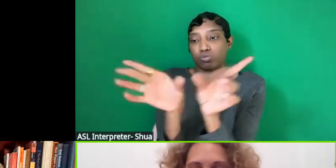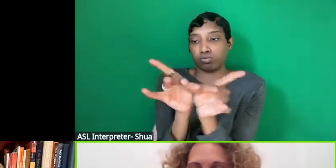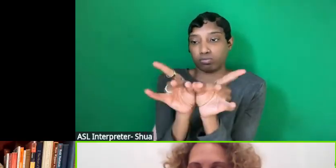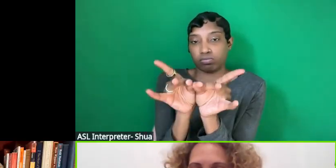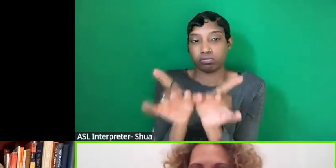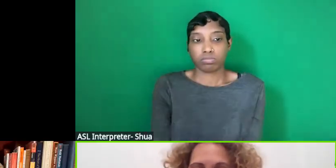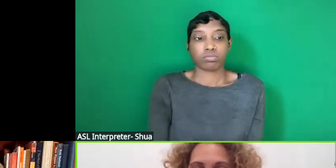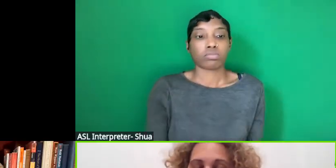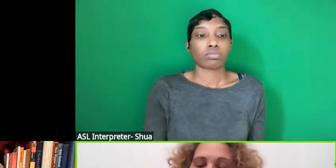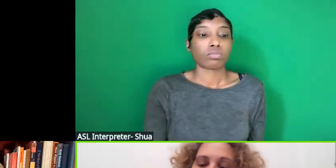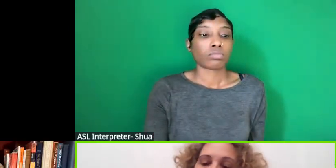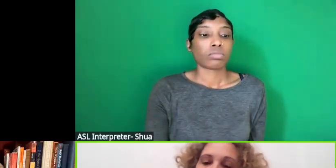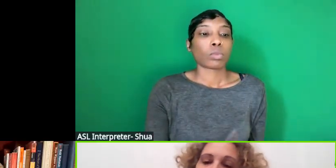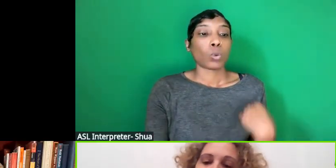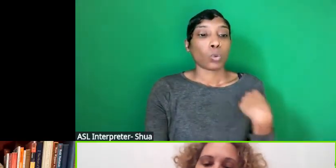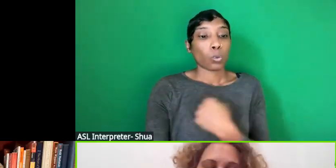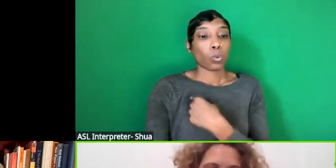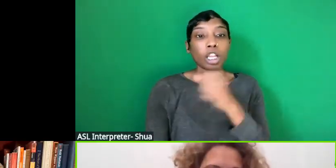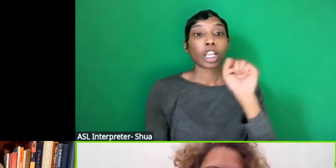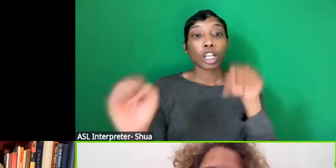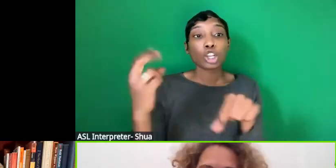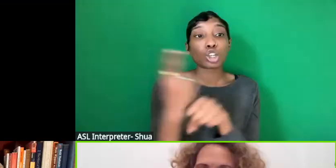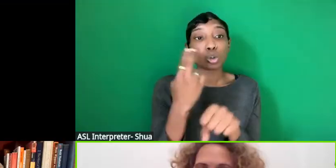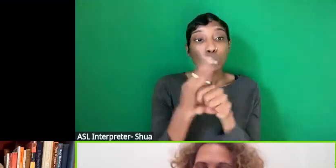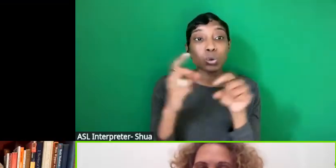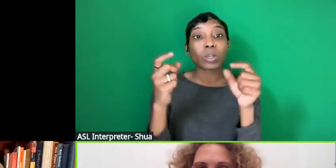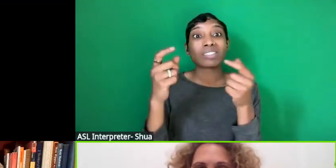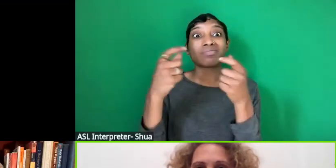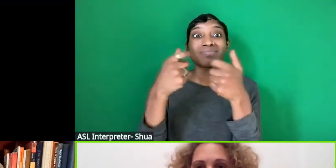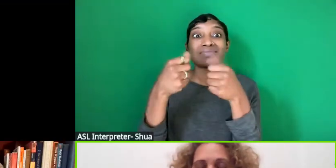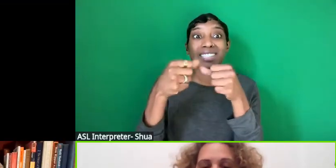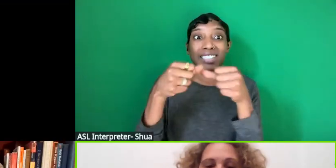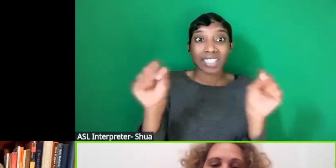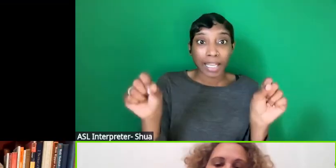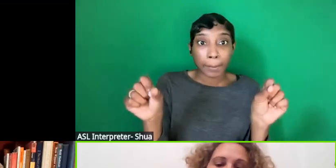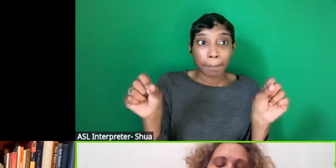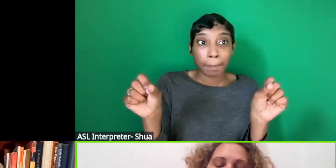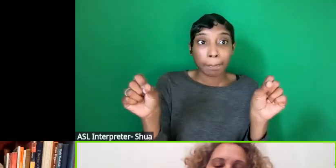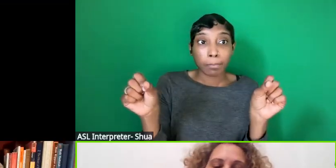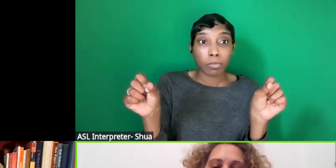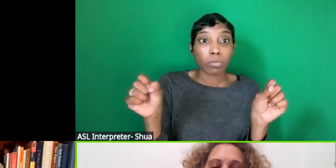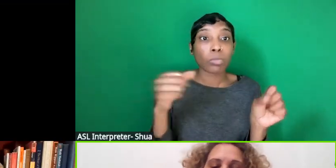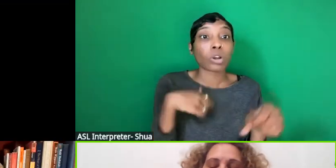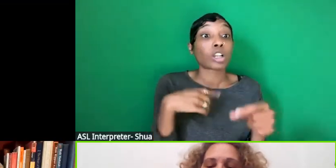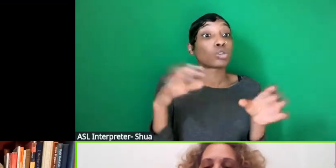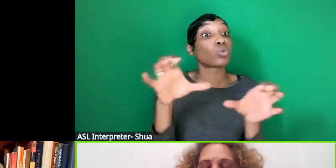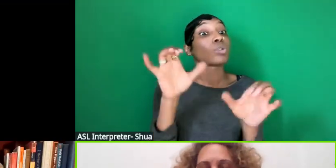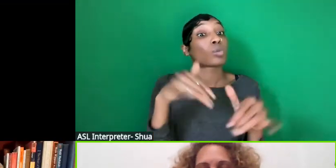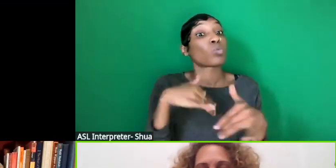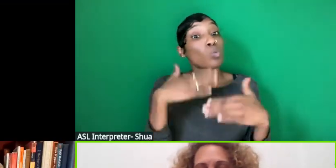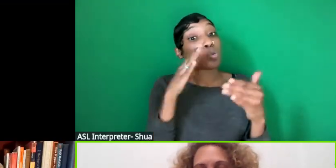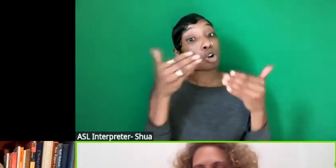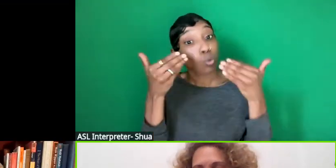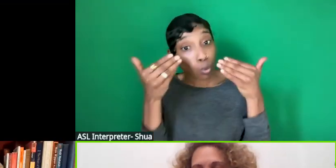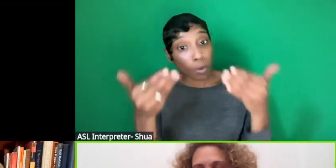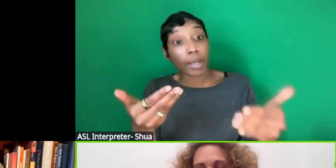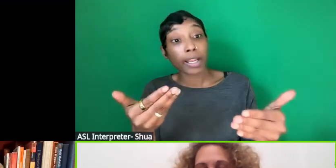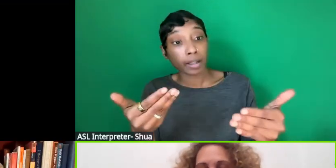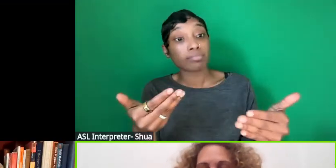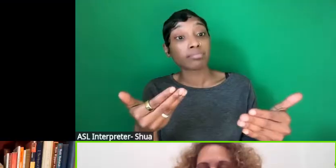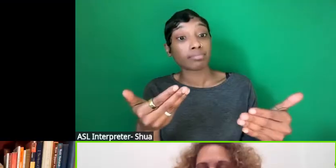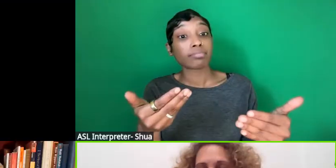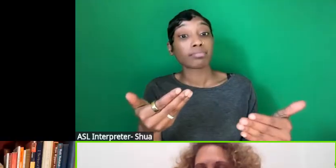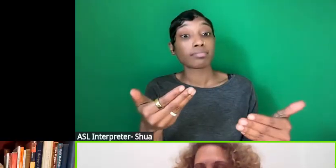we can use the tape. And to do that, you're going to go ahead and